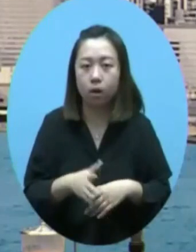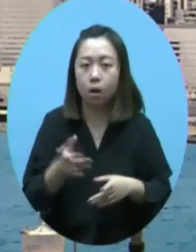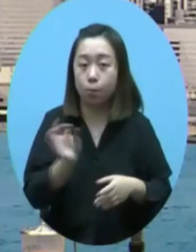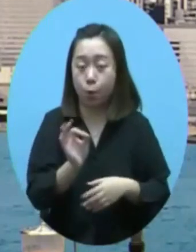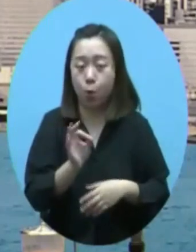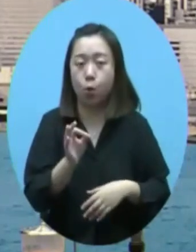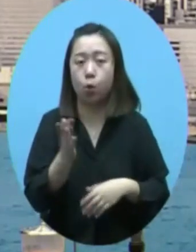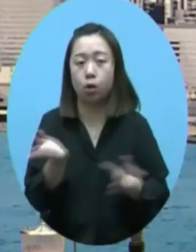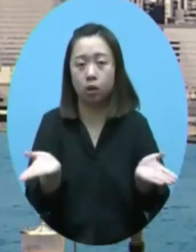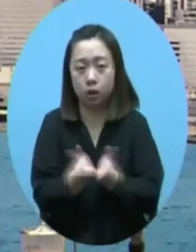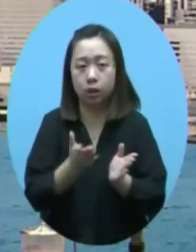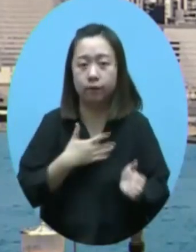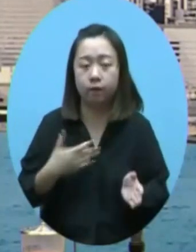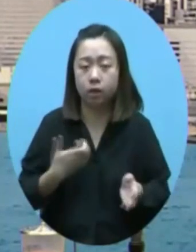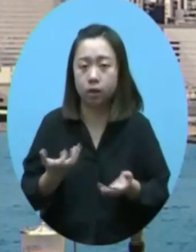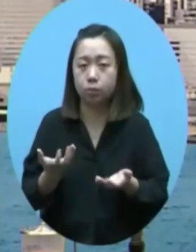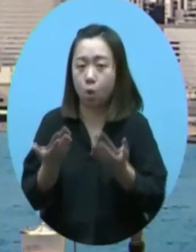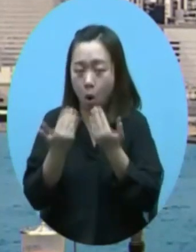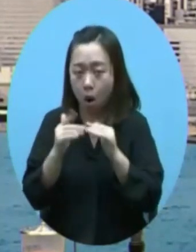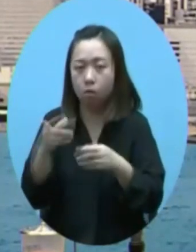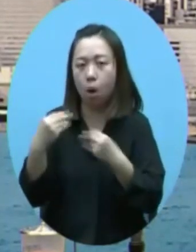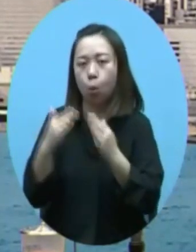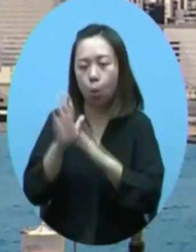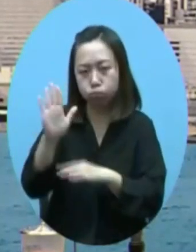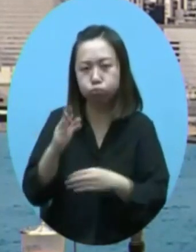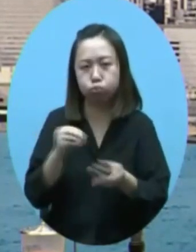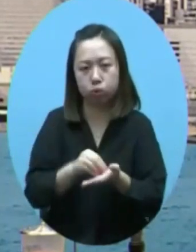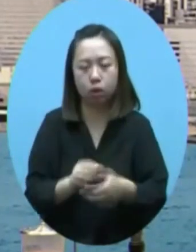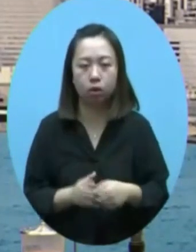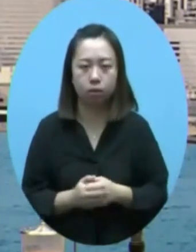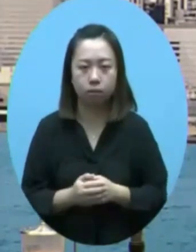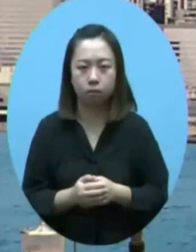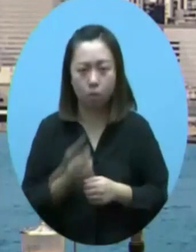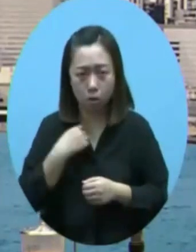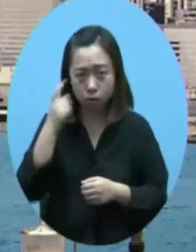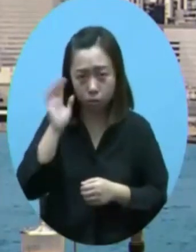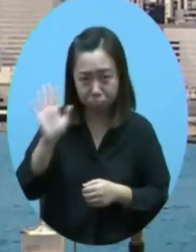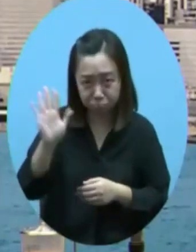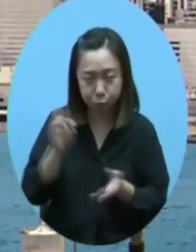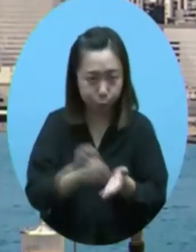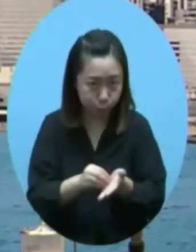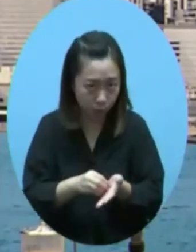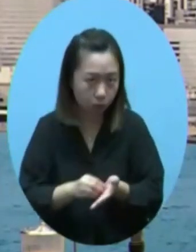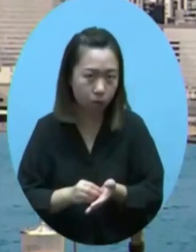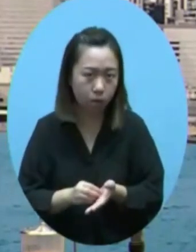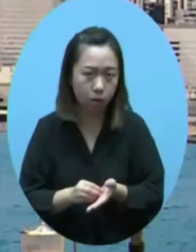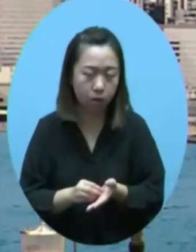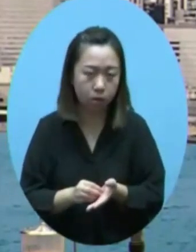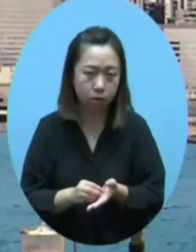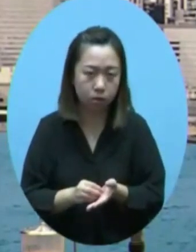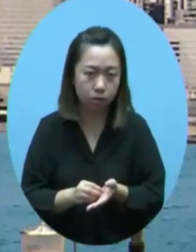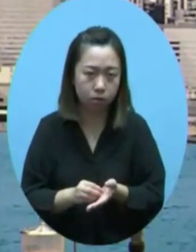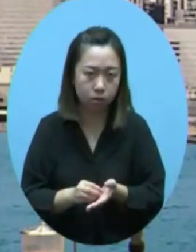As for those schools without confirmed cases, well, that's also the decision of the EDB. I know when they make